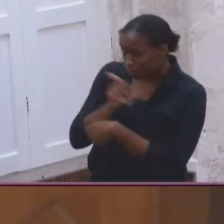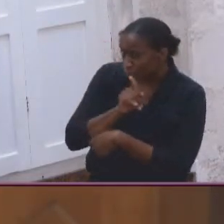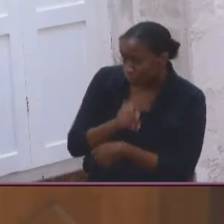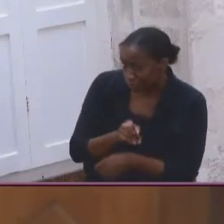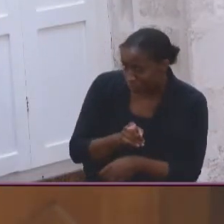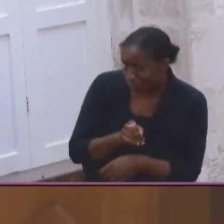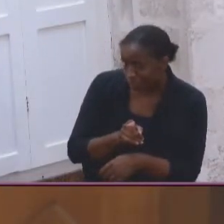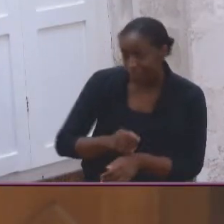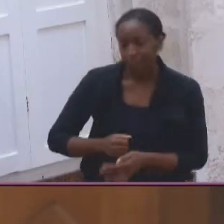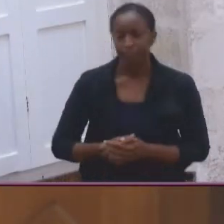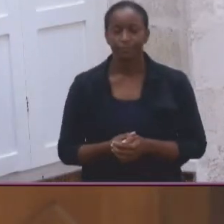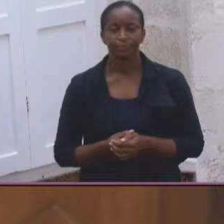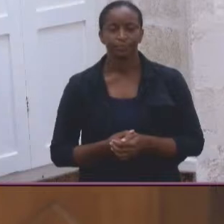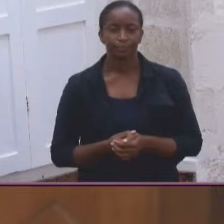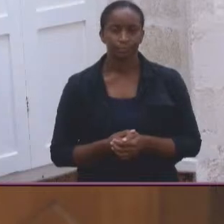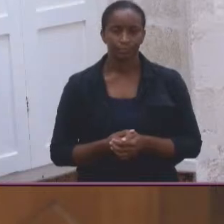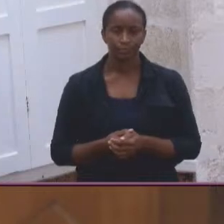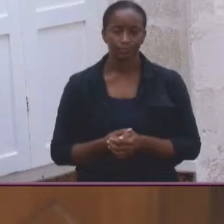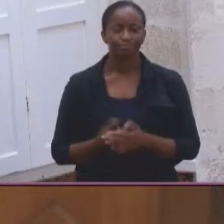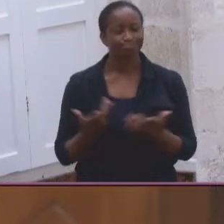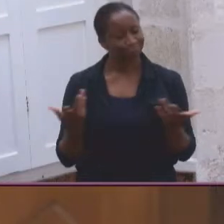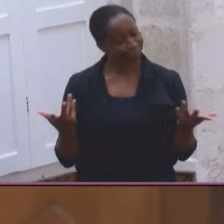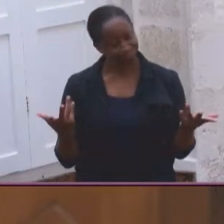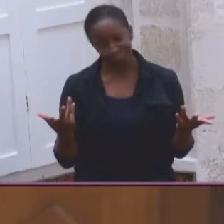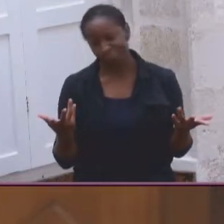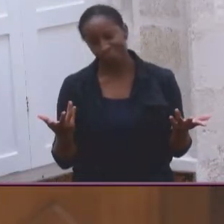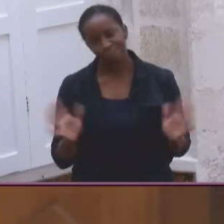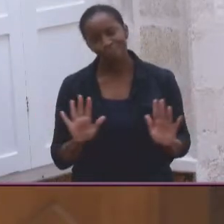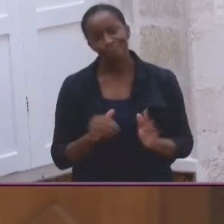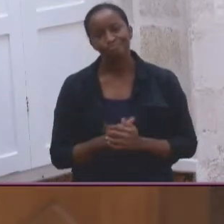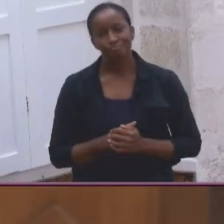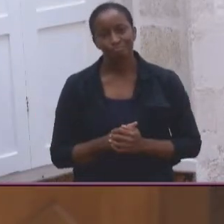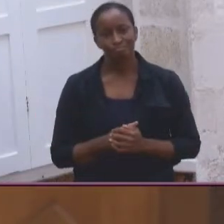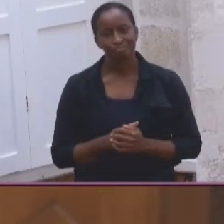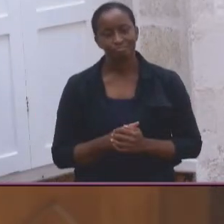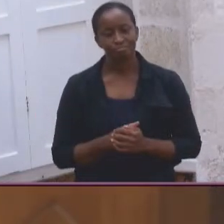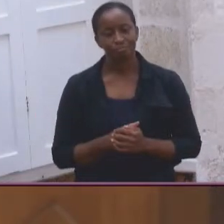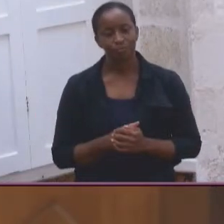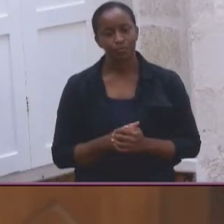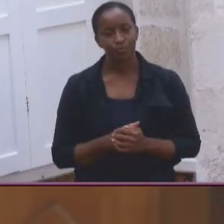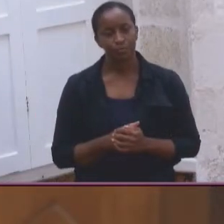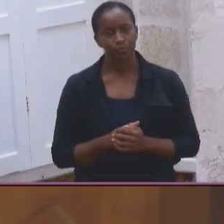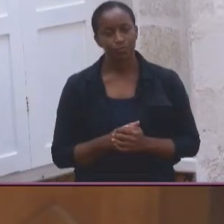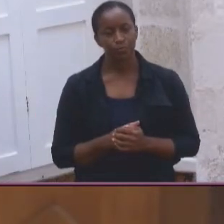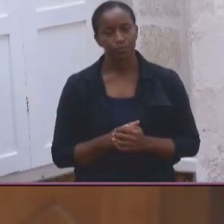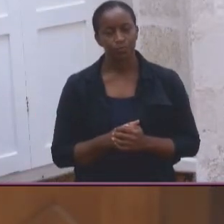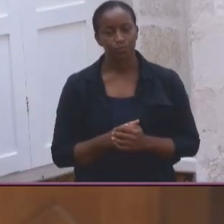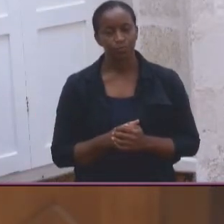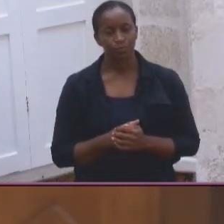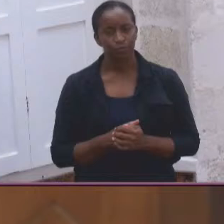So I want to say to you, to entire Barbados, that we need,